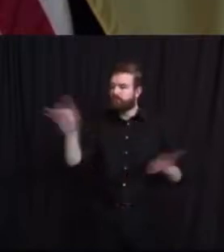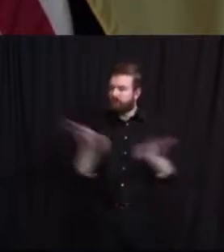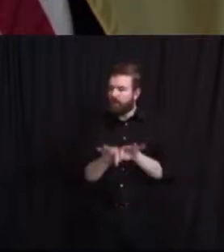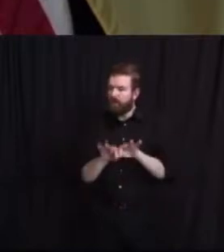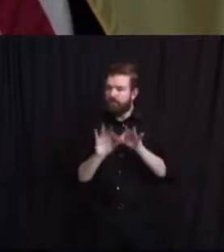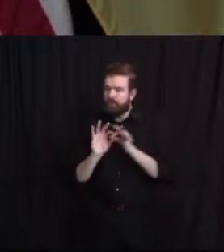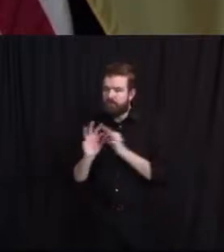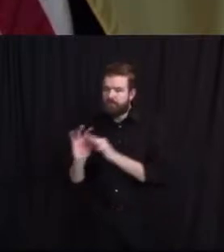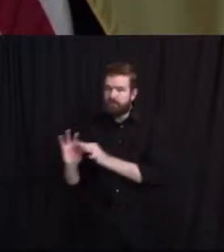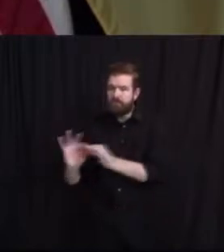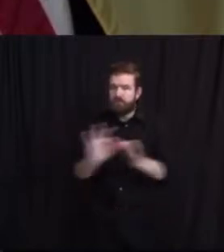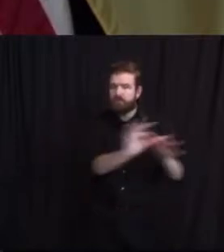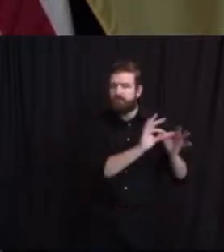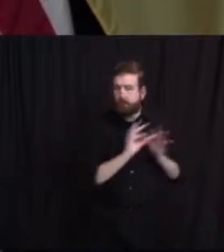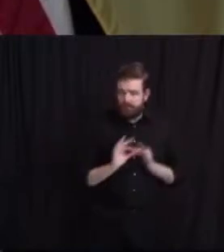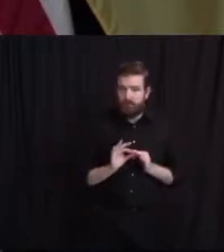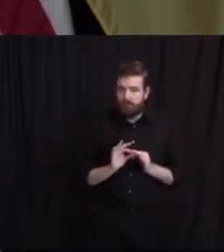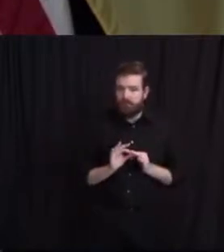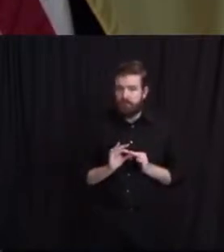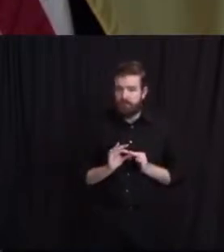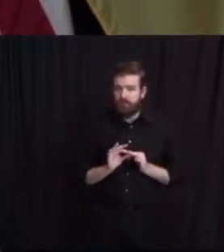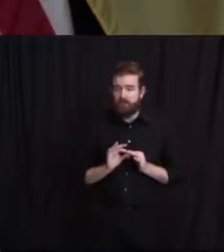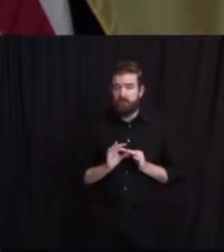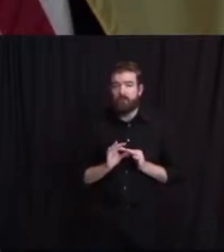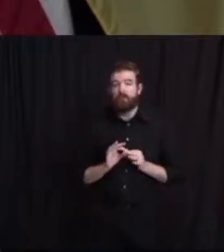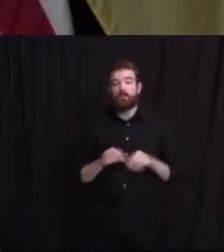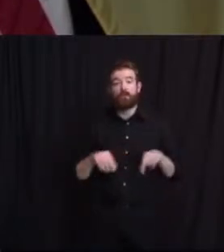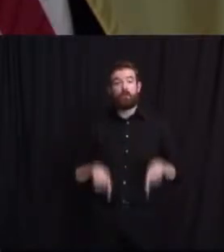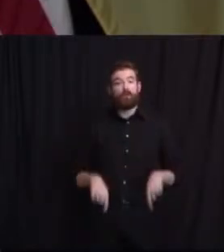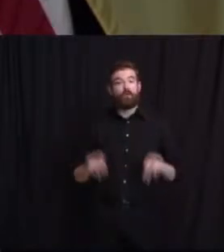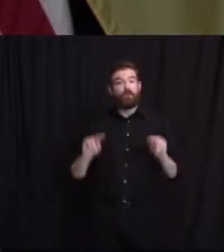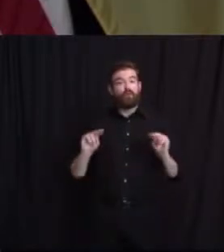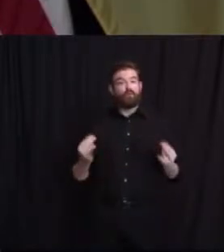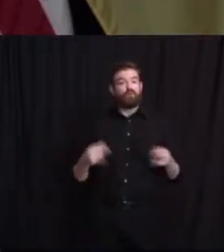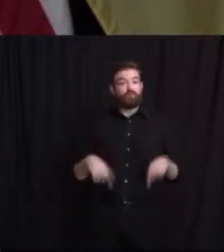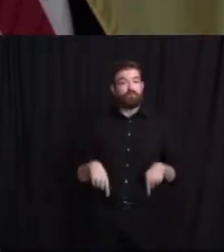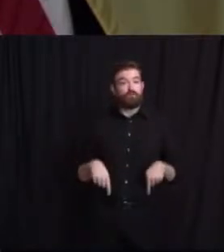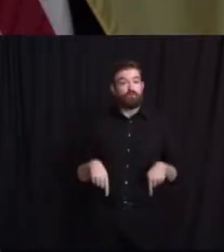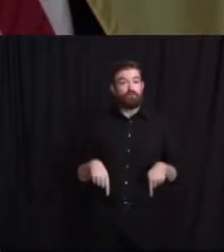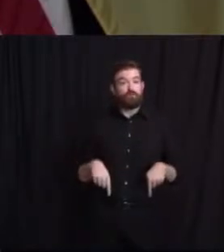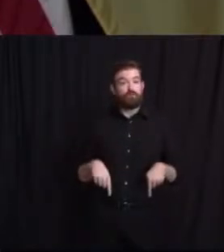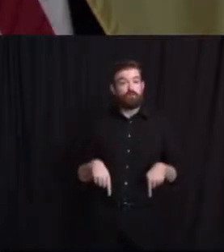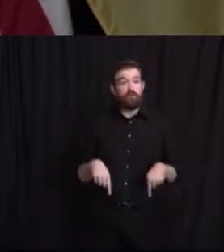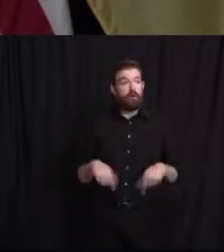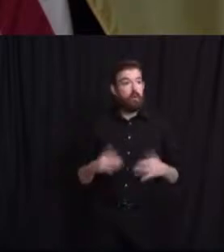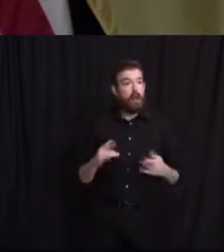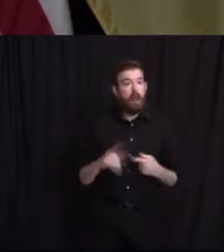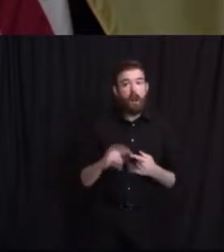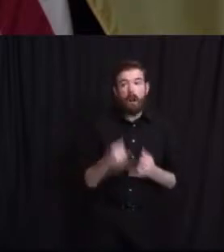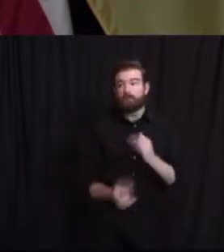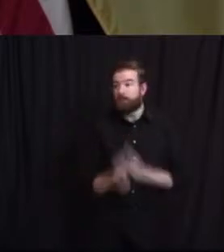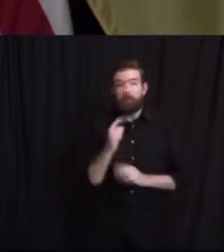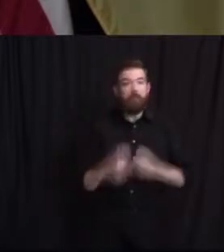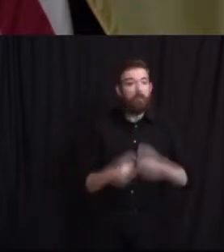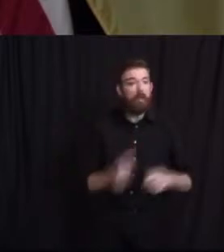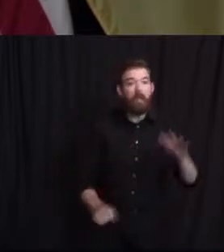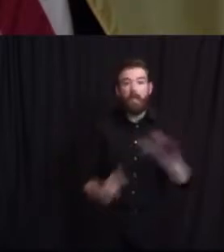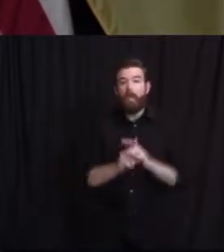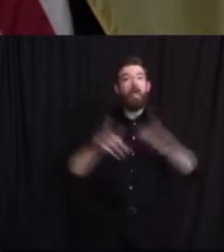yellow crime scene tape in the state of New Jersey. We're doing it at barbecues, we're doing it at church basements, at town